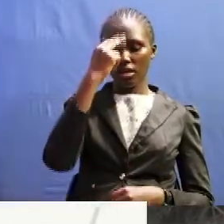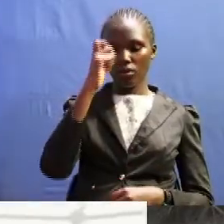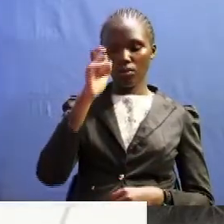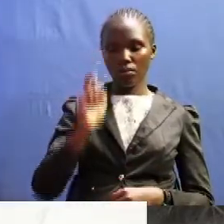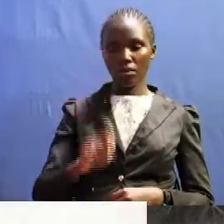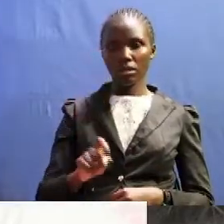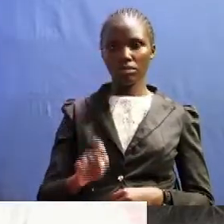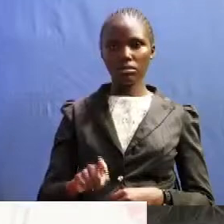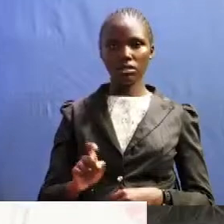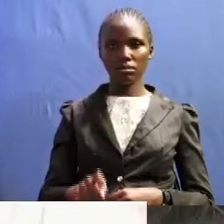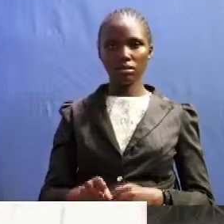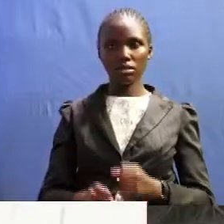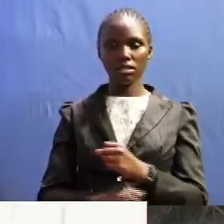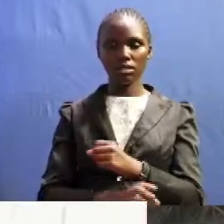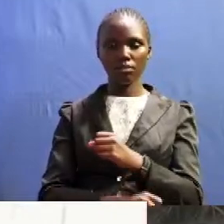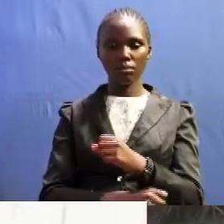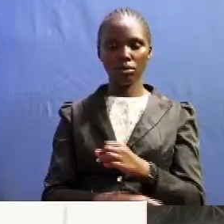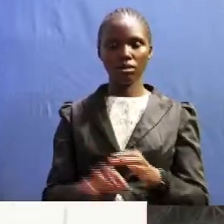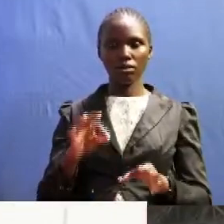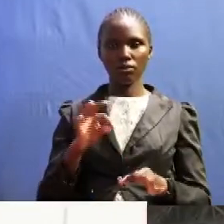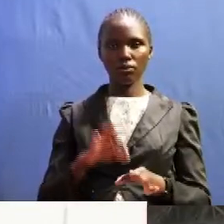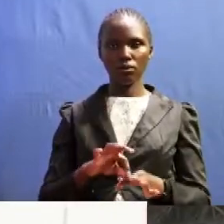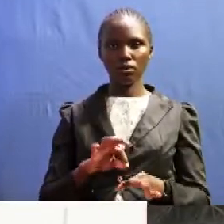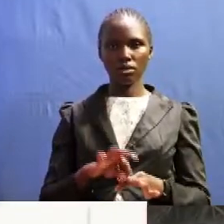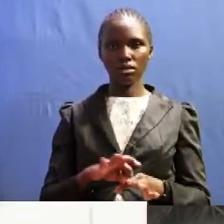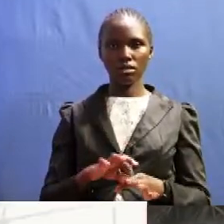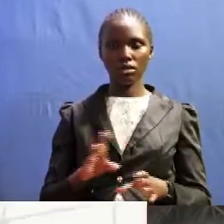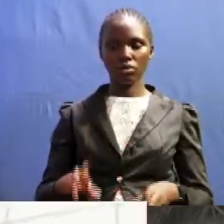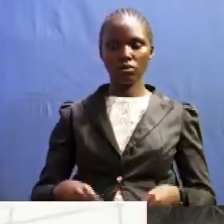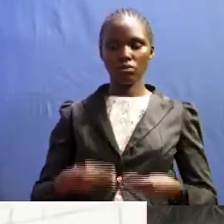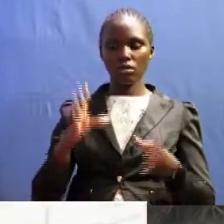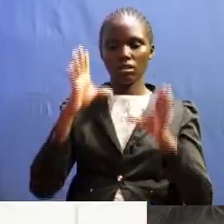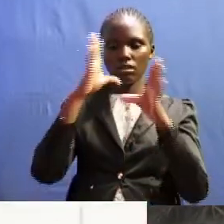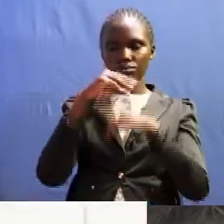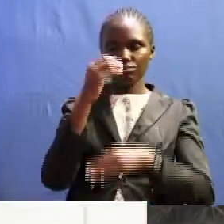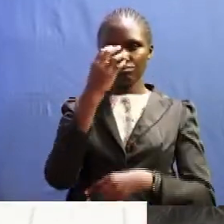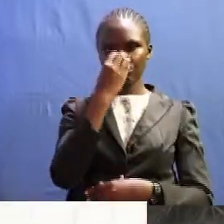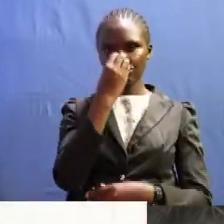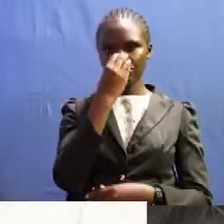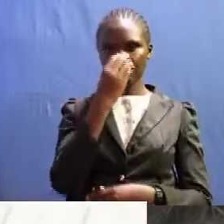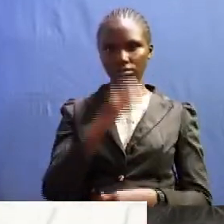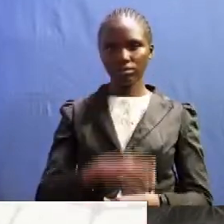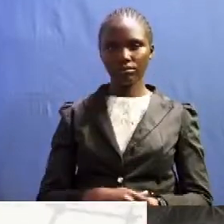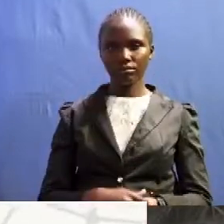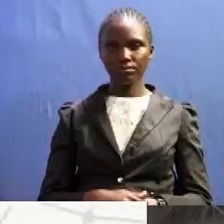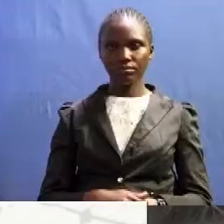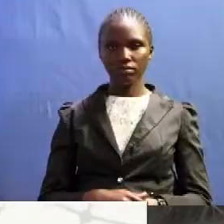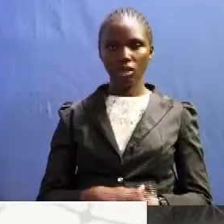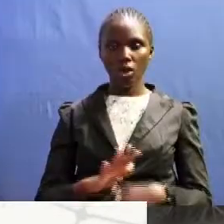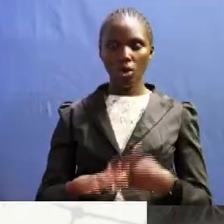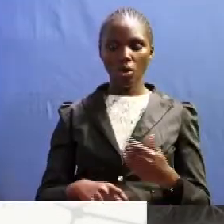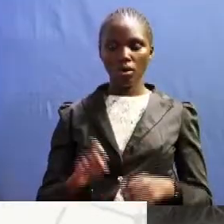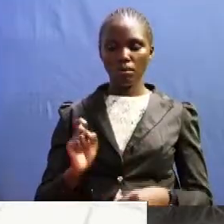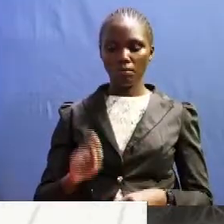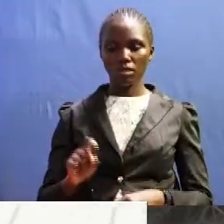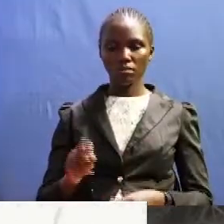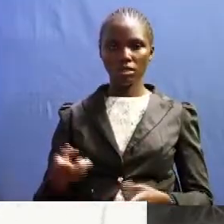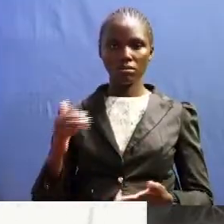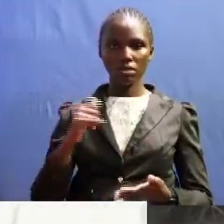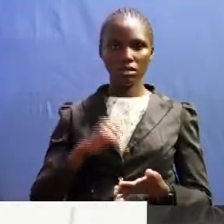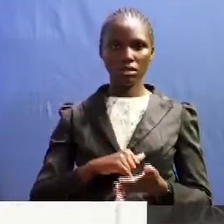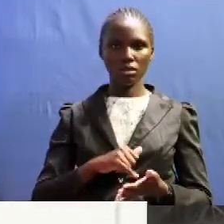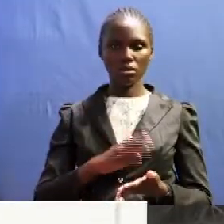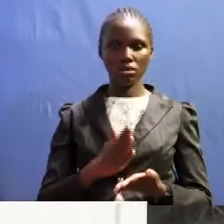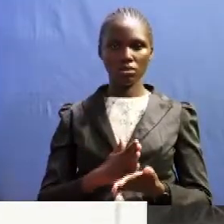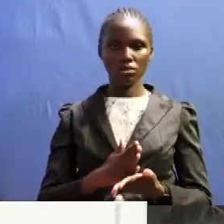counted kwa kura ya kupatia rais wetu Dr. William Ruto. We have to be counted this time. Simama